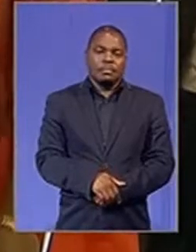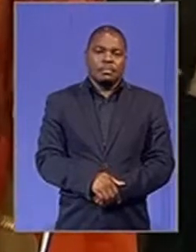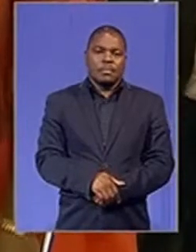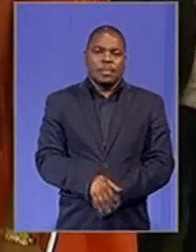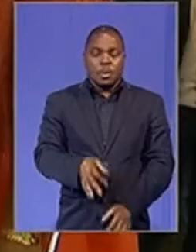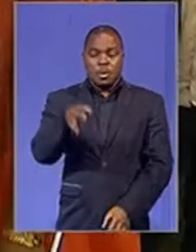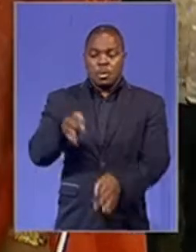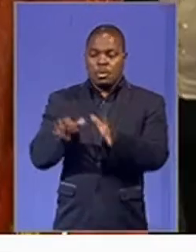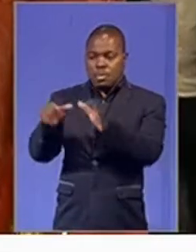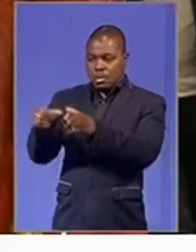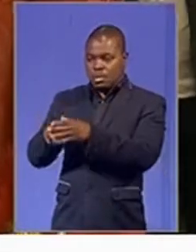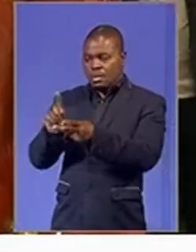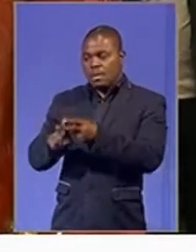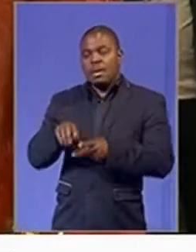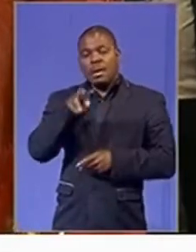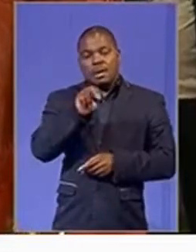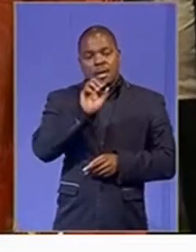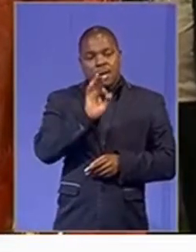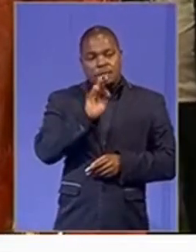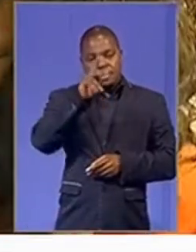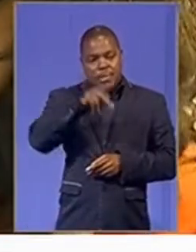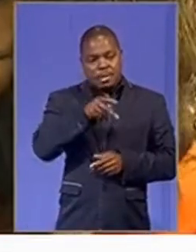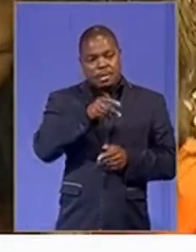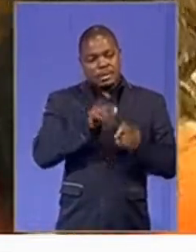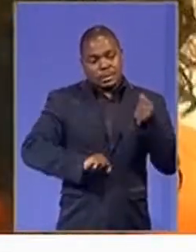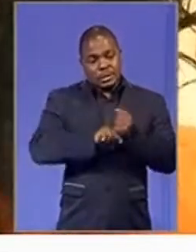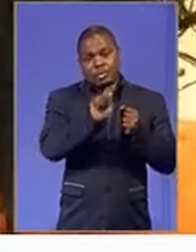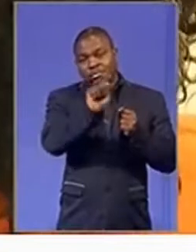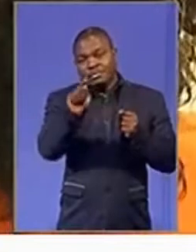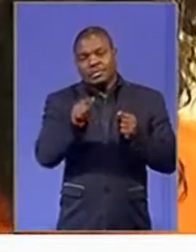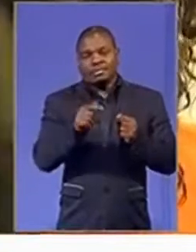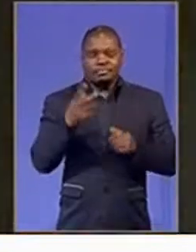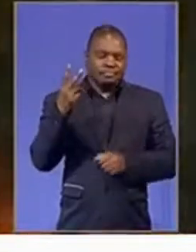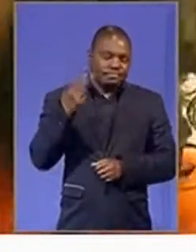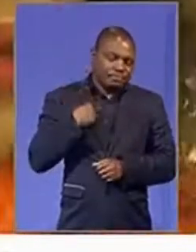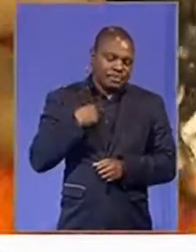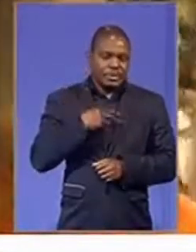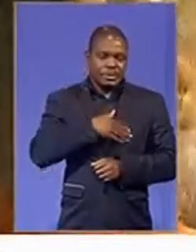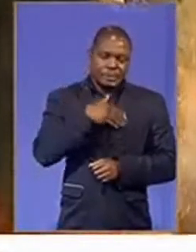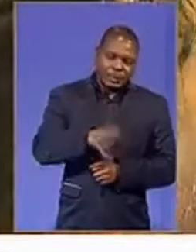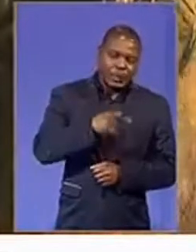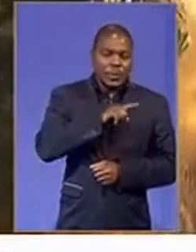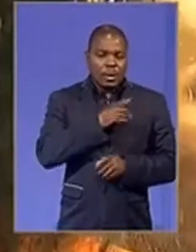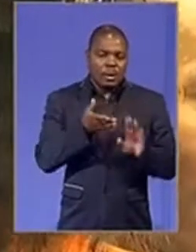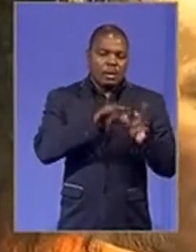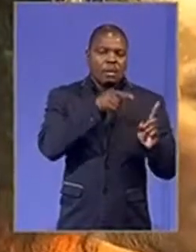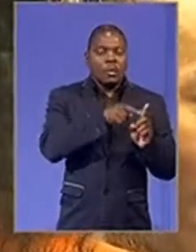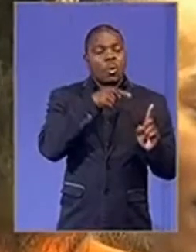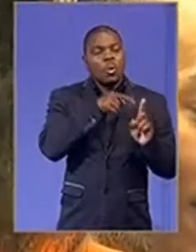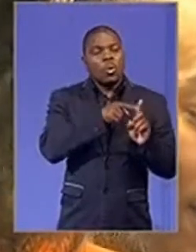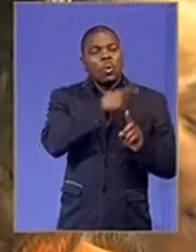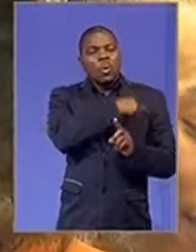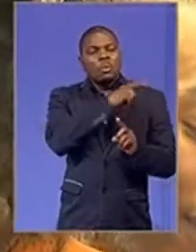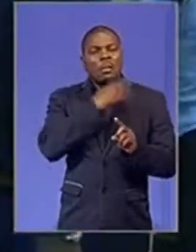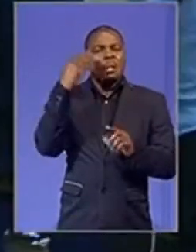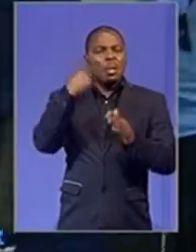Mekga ya dipolotiki le batshehetsi ba NFP ba sithabetse maikutlo ka ho hlokahala ha Kamagwaza Msibi. Ho utlwahala a ile a kena sepetlele bekeng